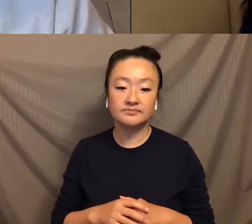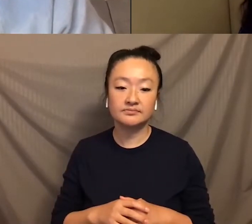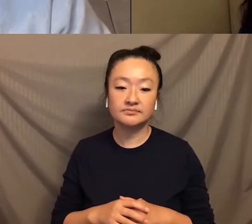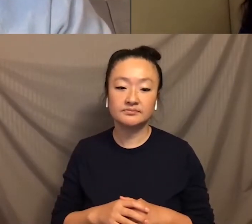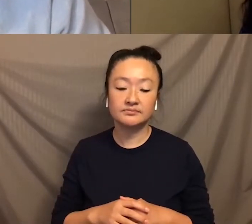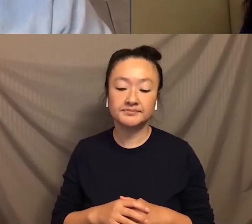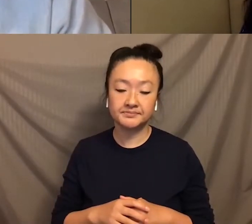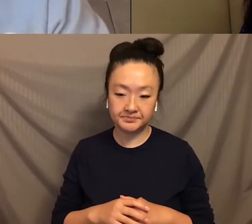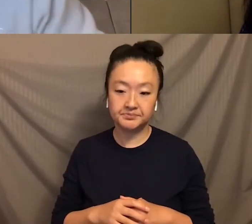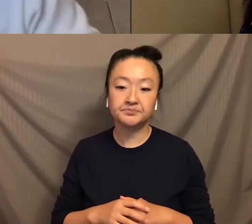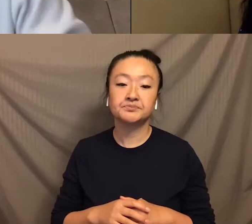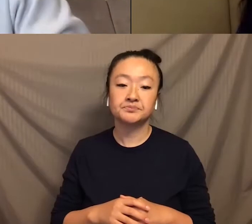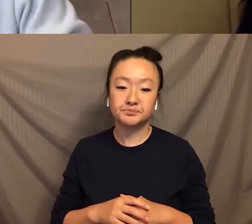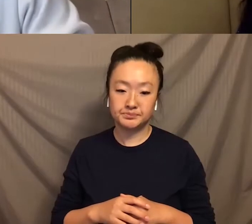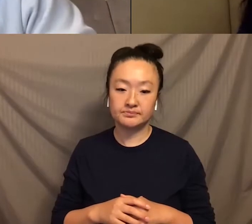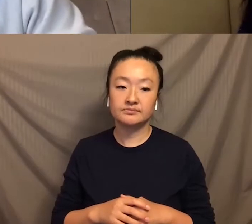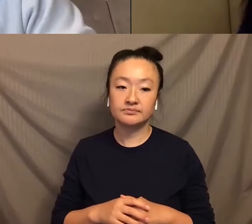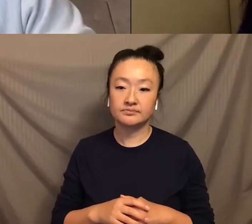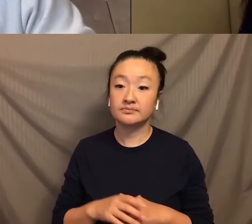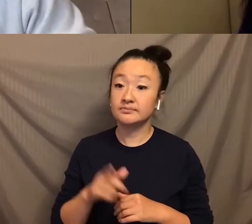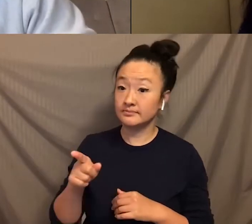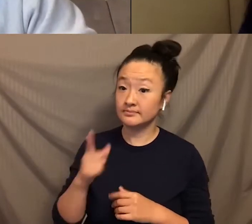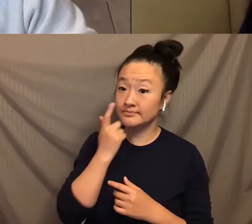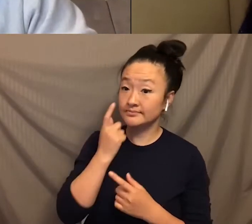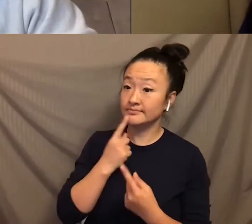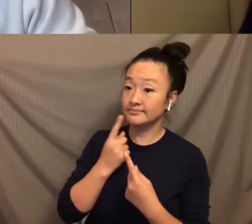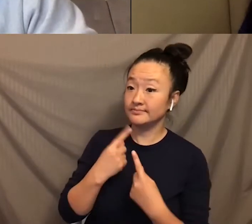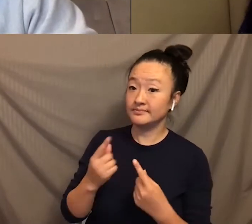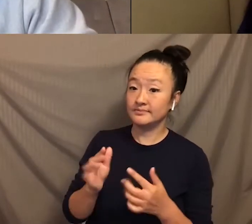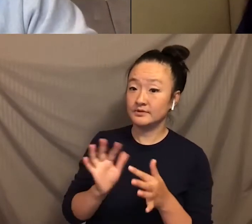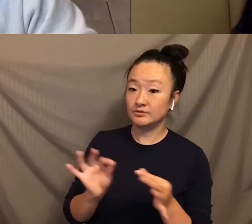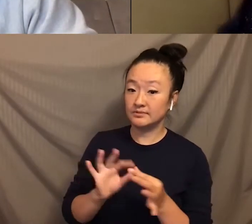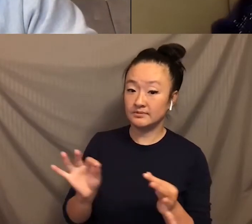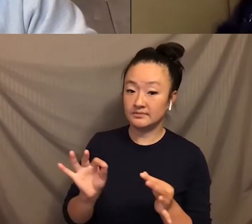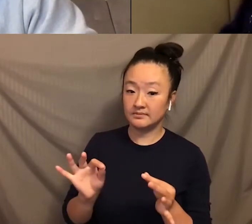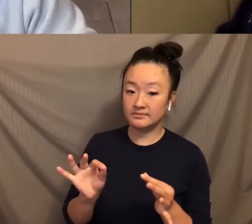I think that response really goes to,